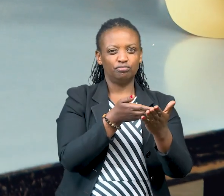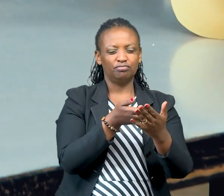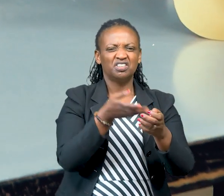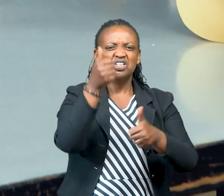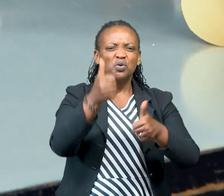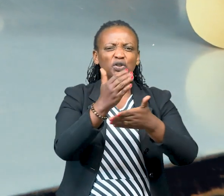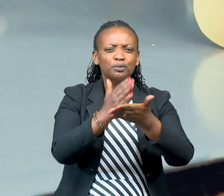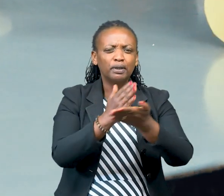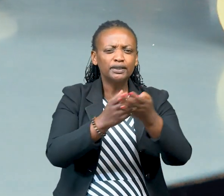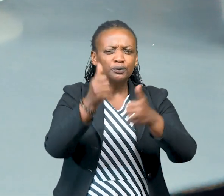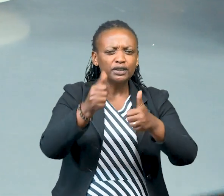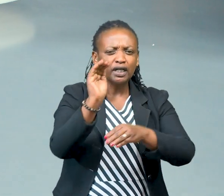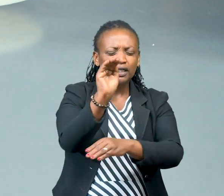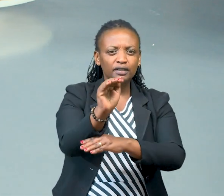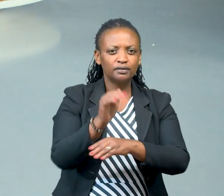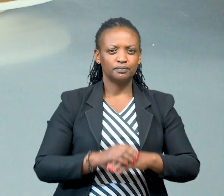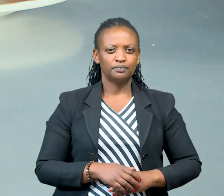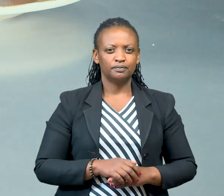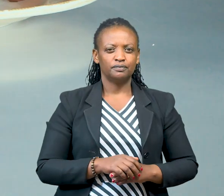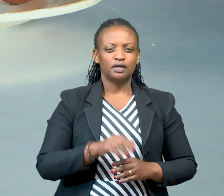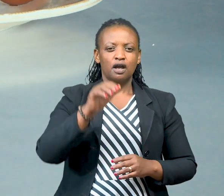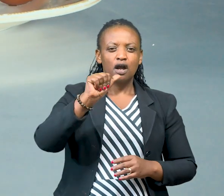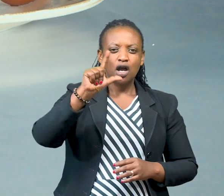this. Which part is this?